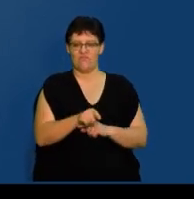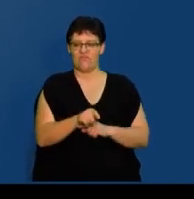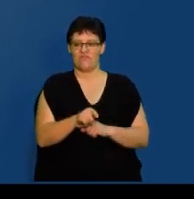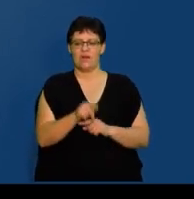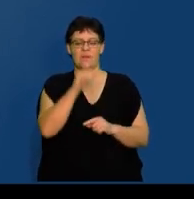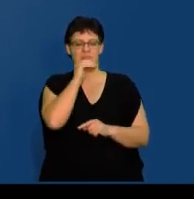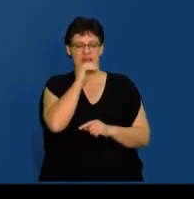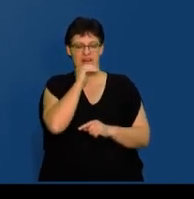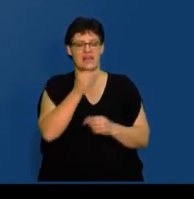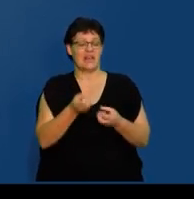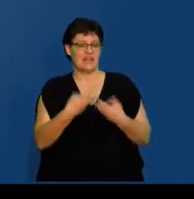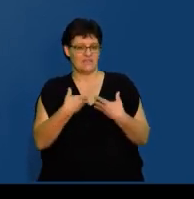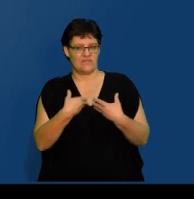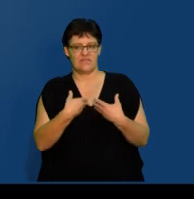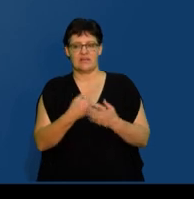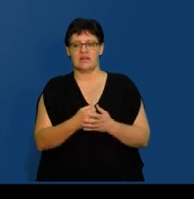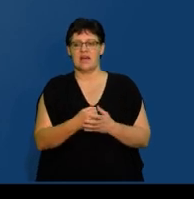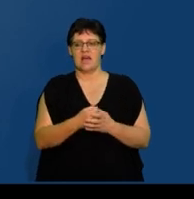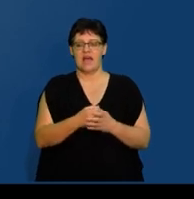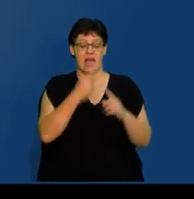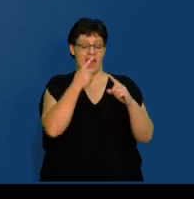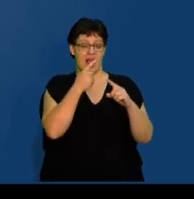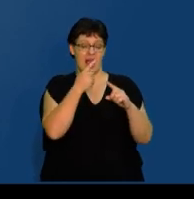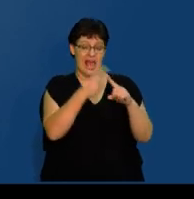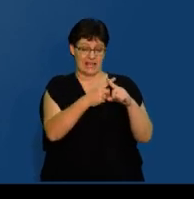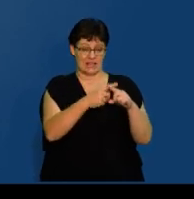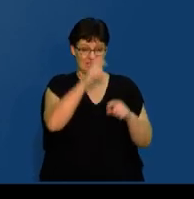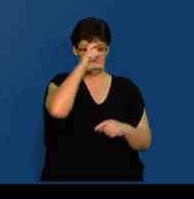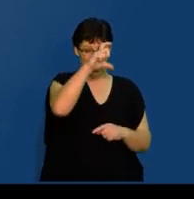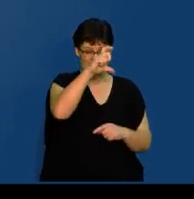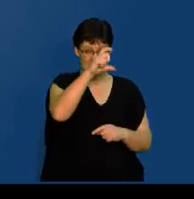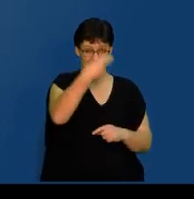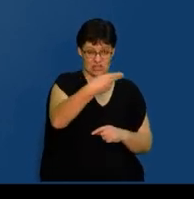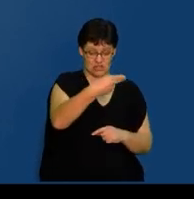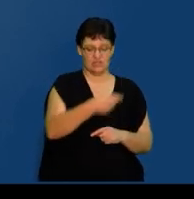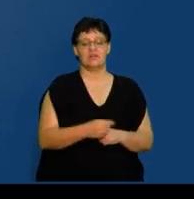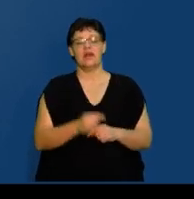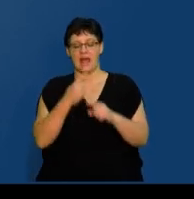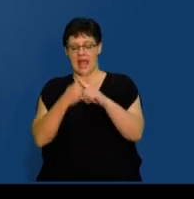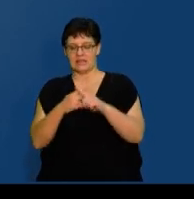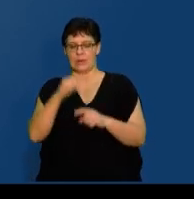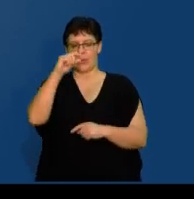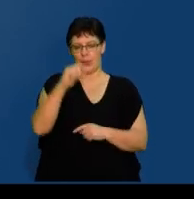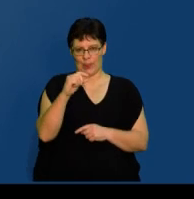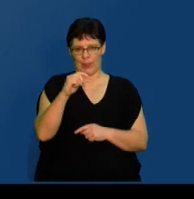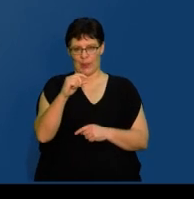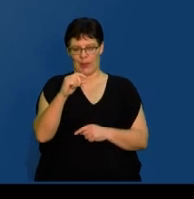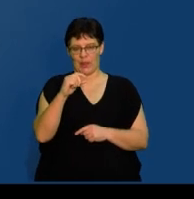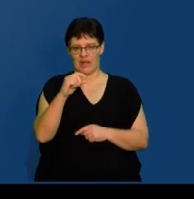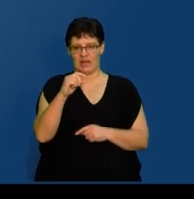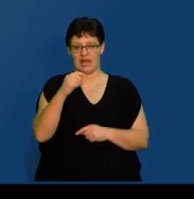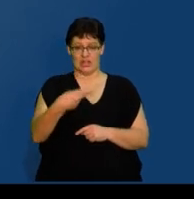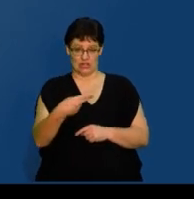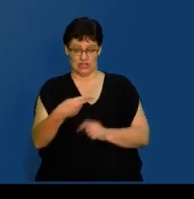that's going to give you a dominant allele as well as the recessive allele from this individual